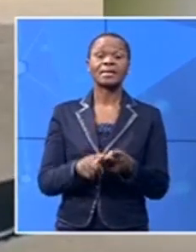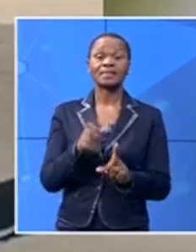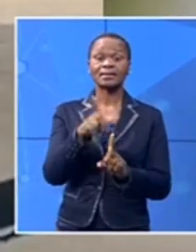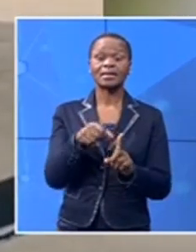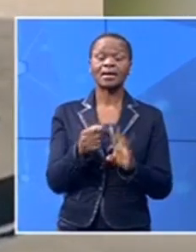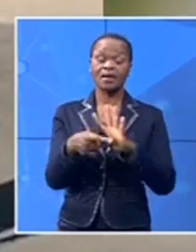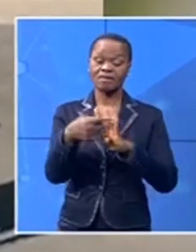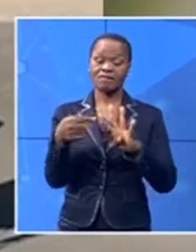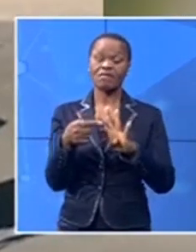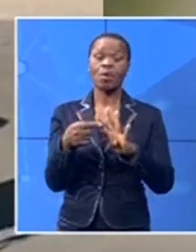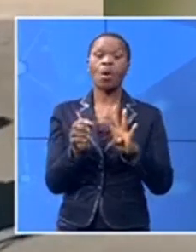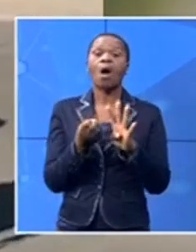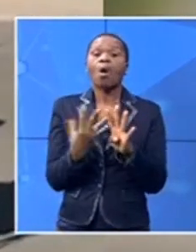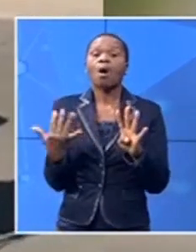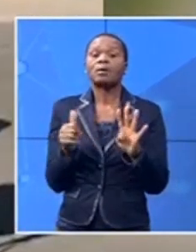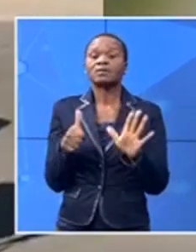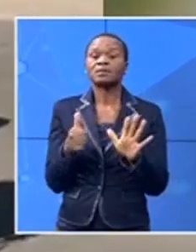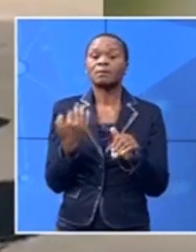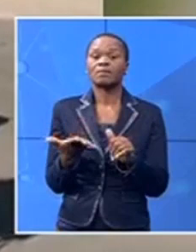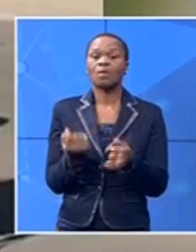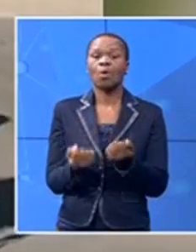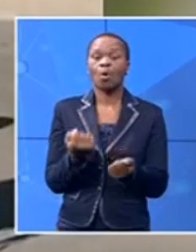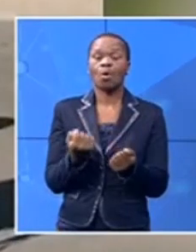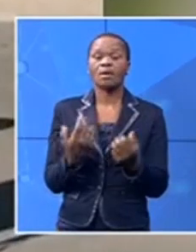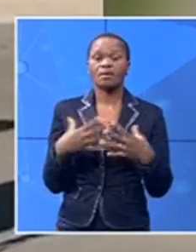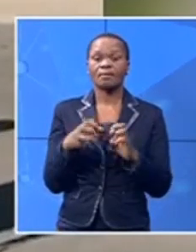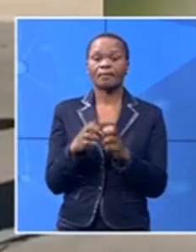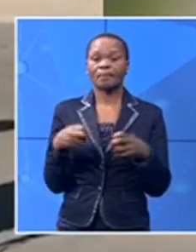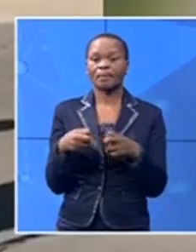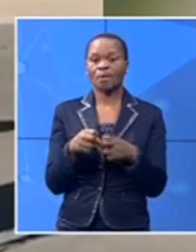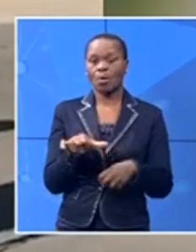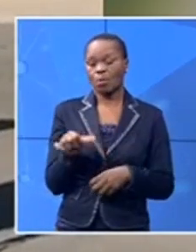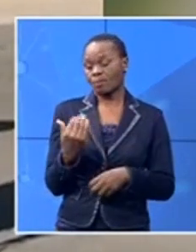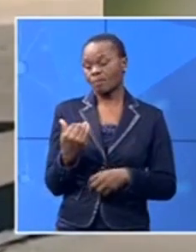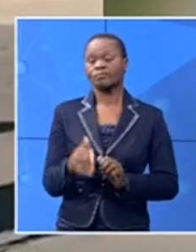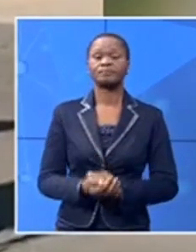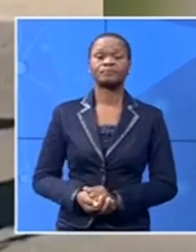wabantu abane kabasithandathu abavele ekhotho mayelana nemiguruguru yeveke ephelileko.